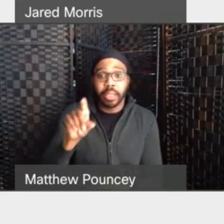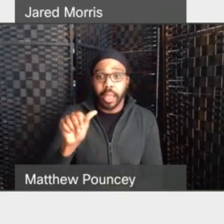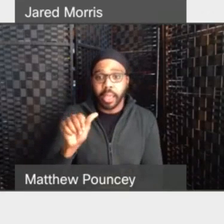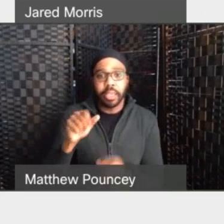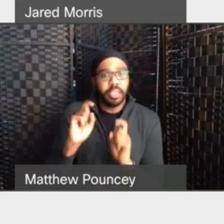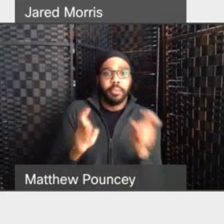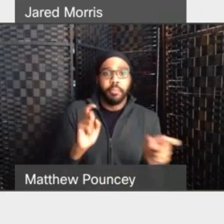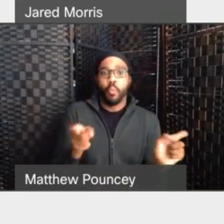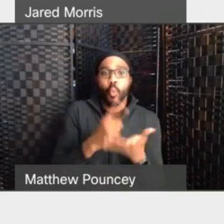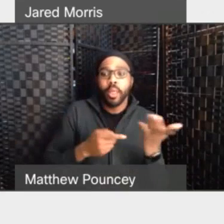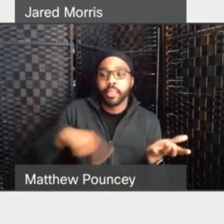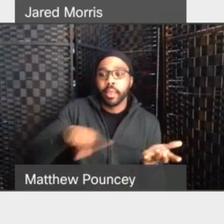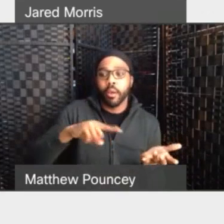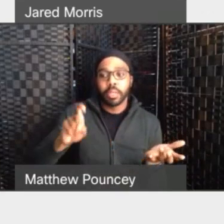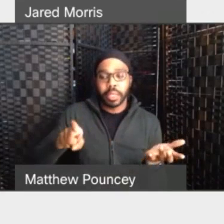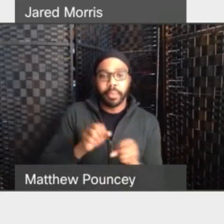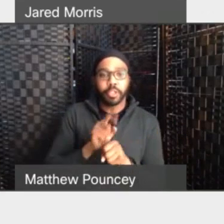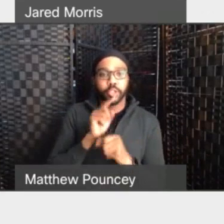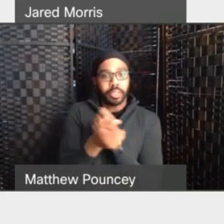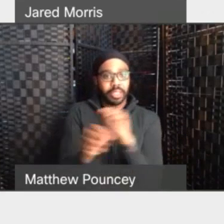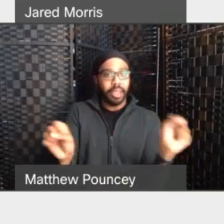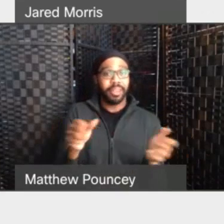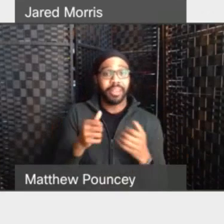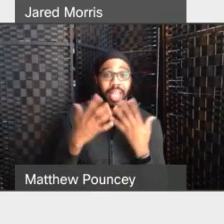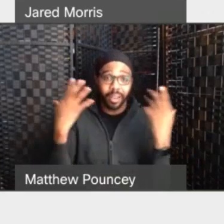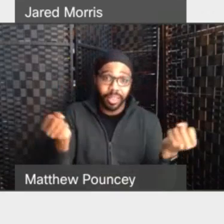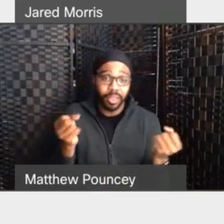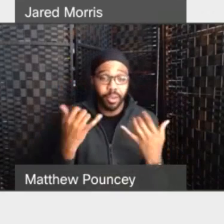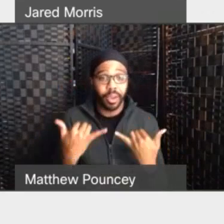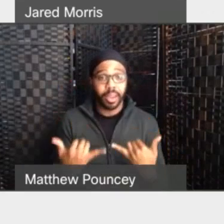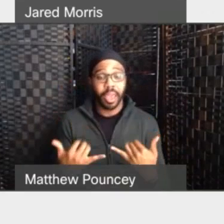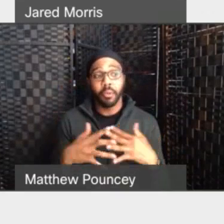them safe and healthy. So at this time, that's sort of